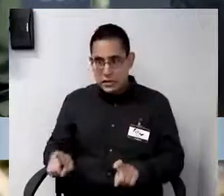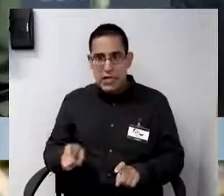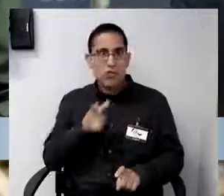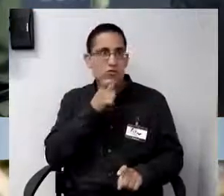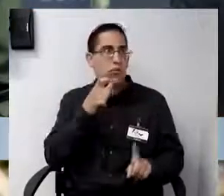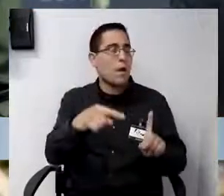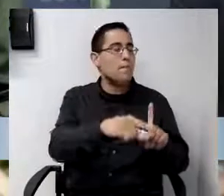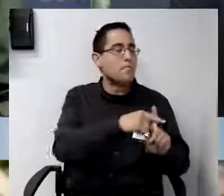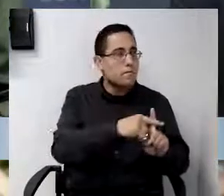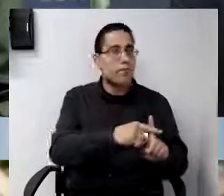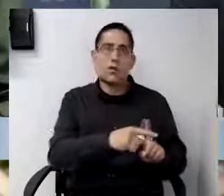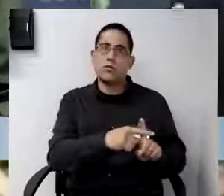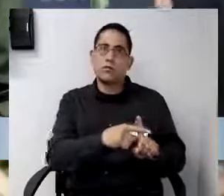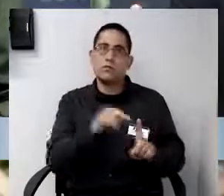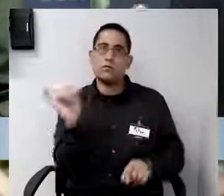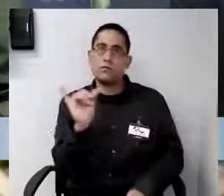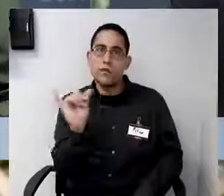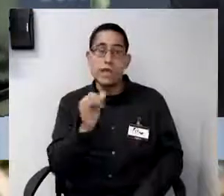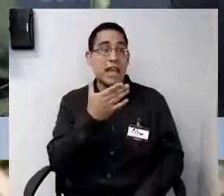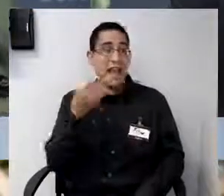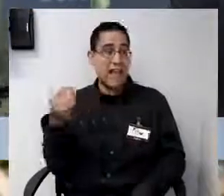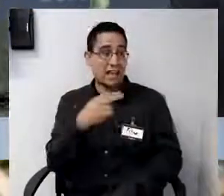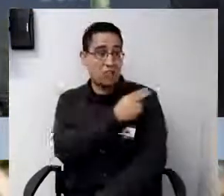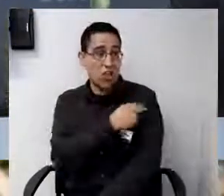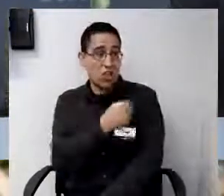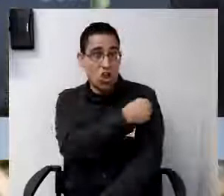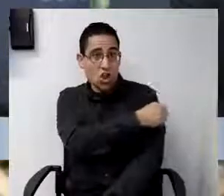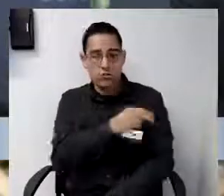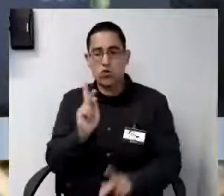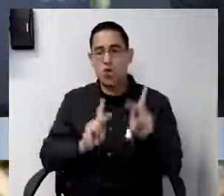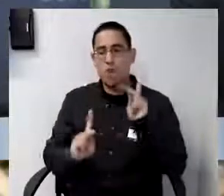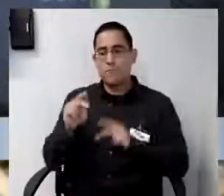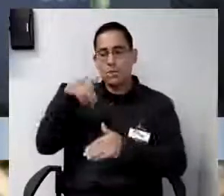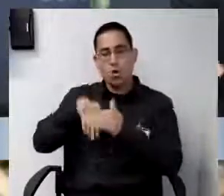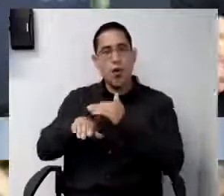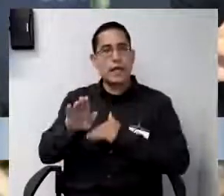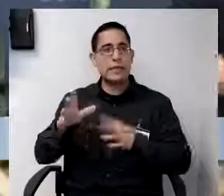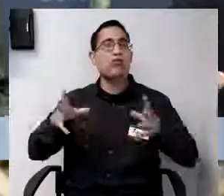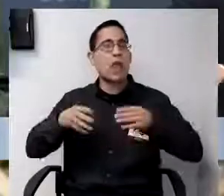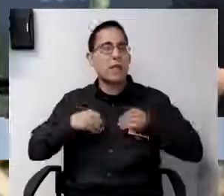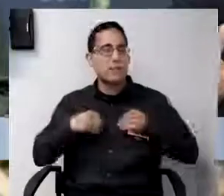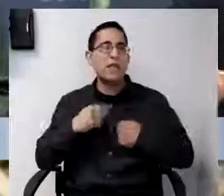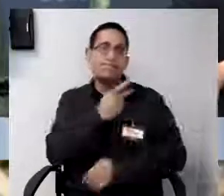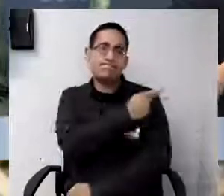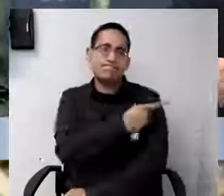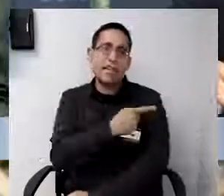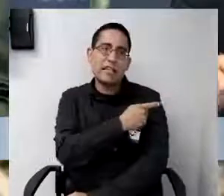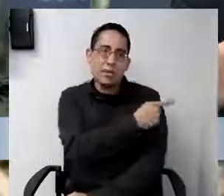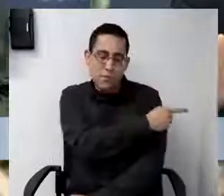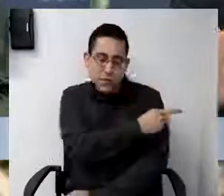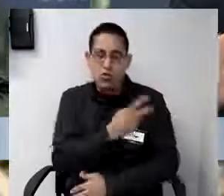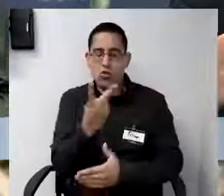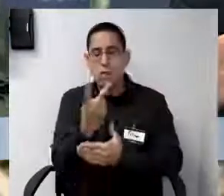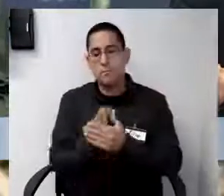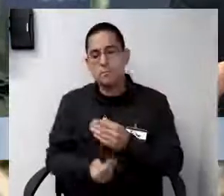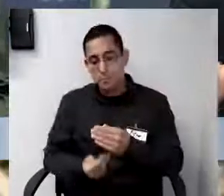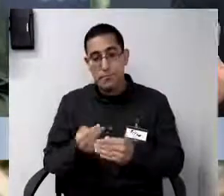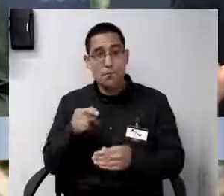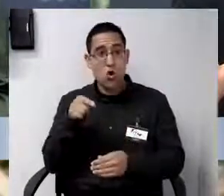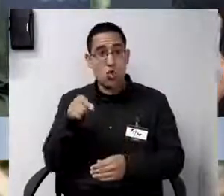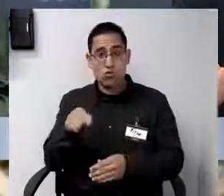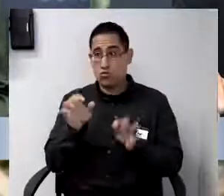test positive, as well as the hospitalization rate over the last 14 days. Both those important measures, we